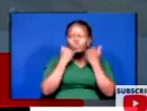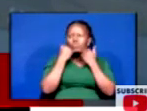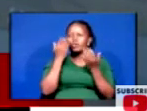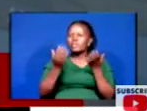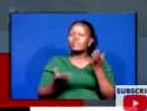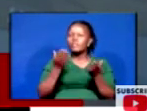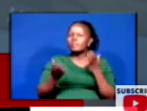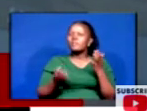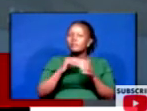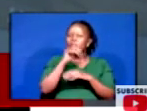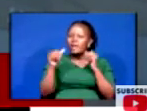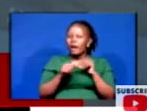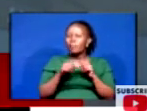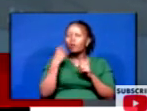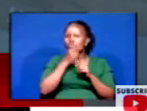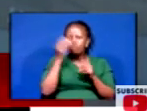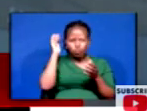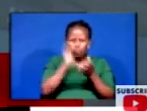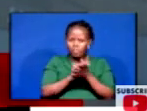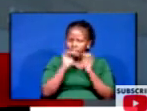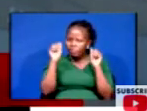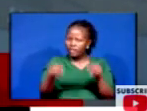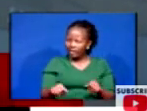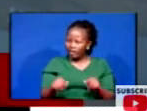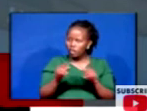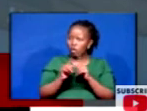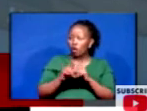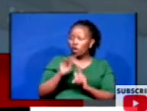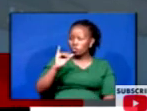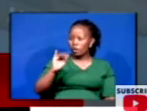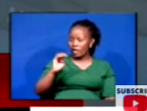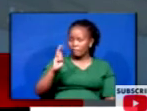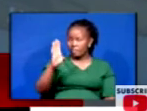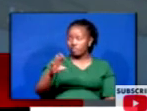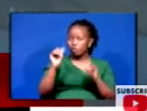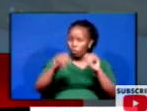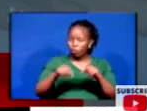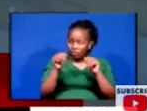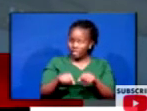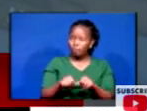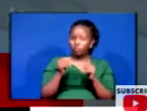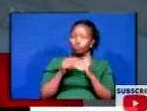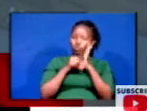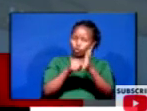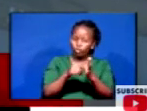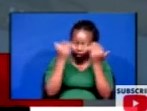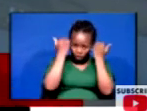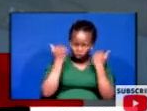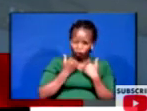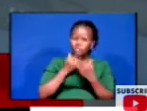believed. Who was more believable? And the IBC managed to convince the court that, in fact, we have complied. And